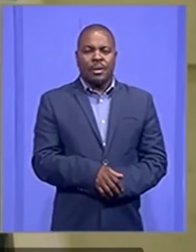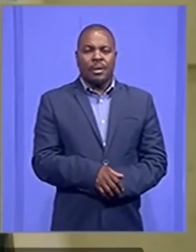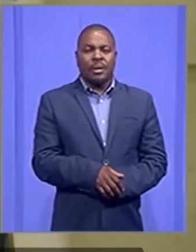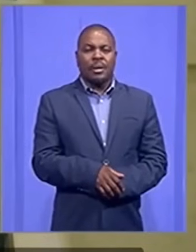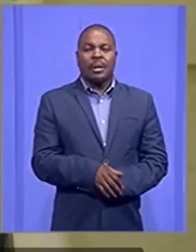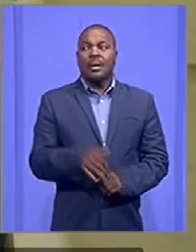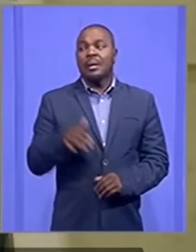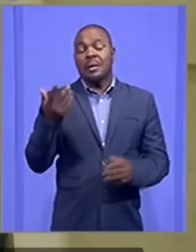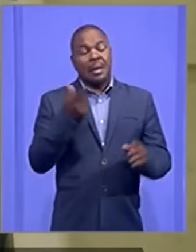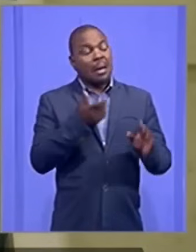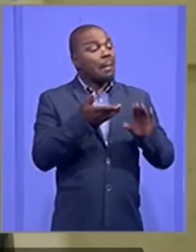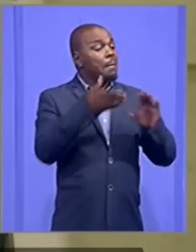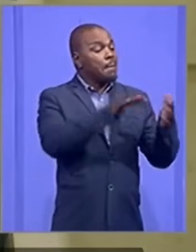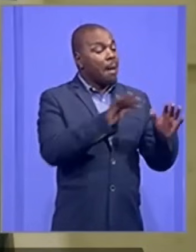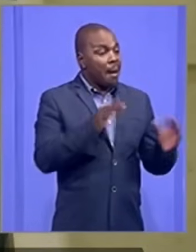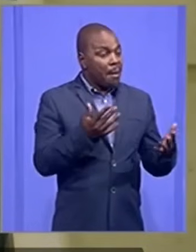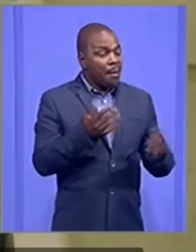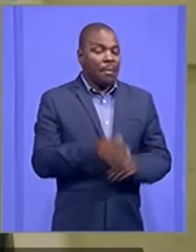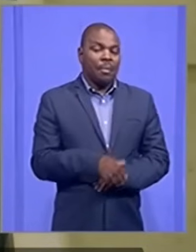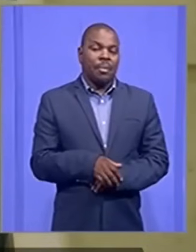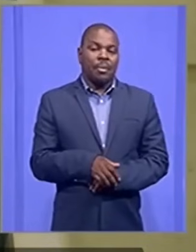shot by